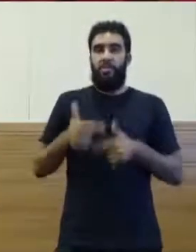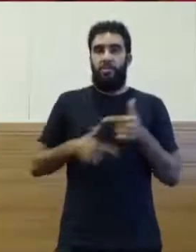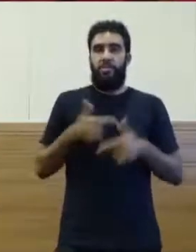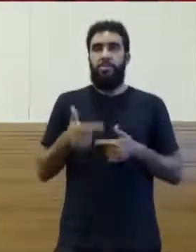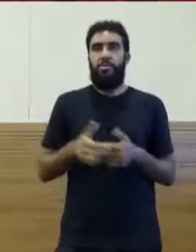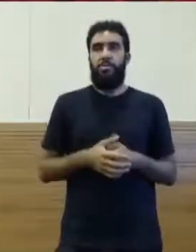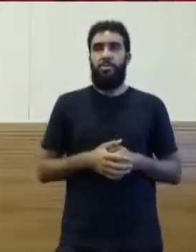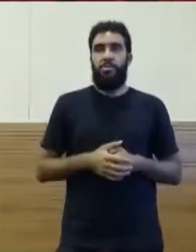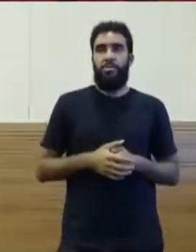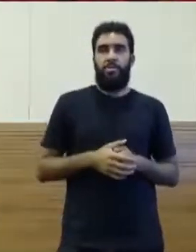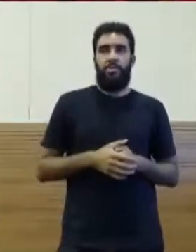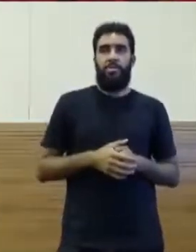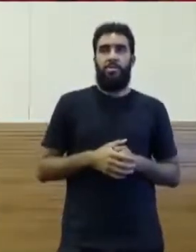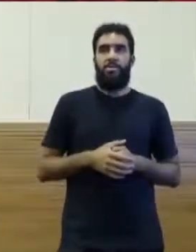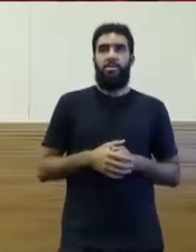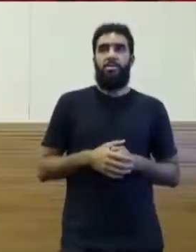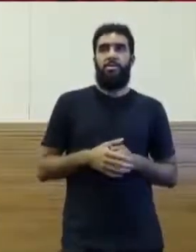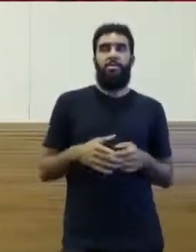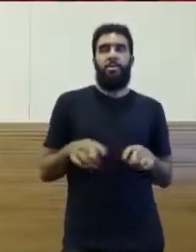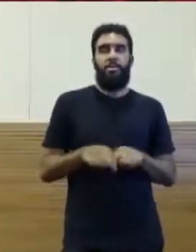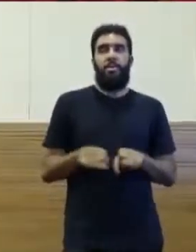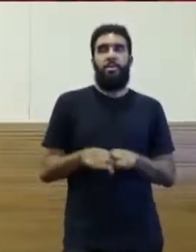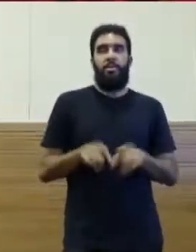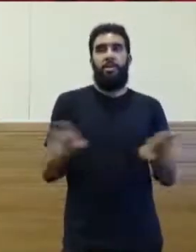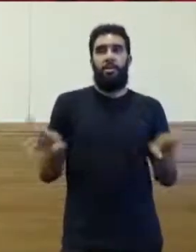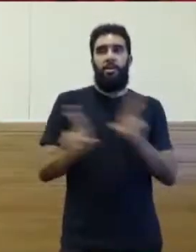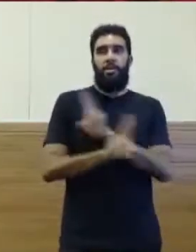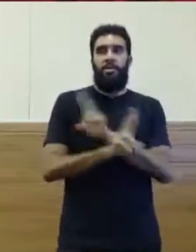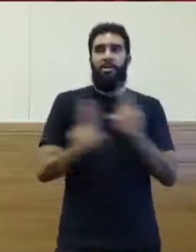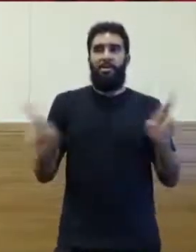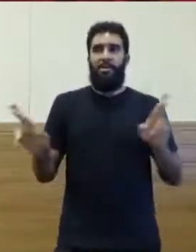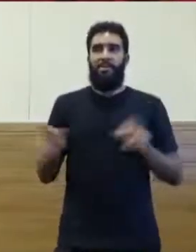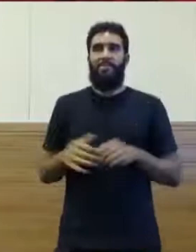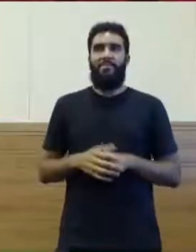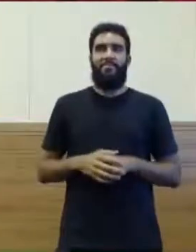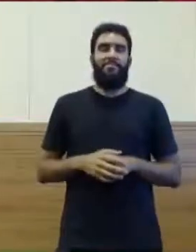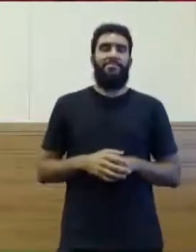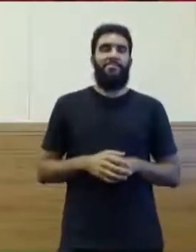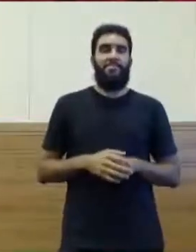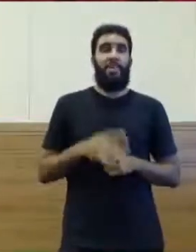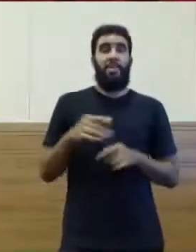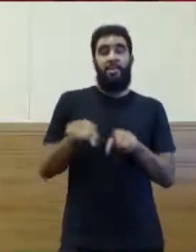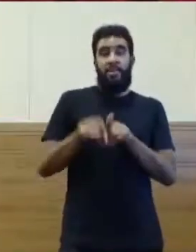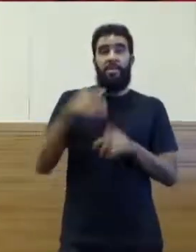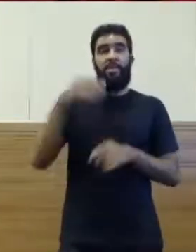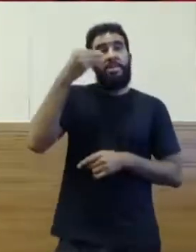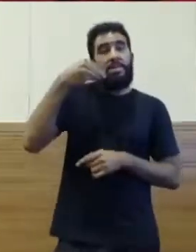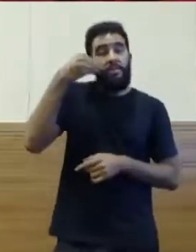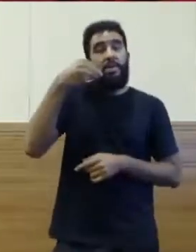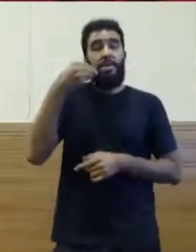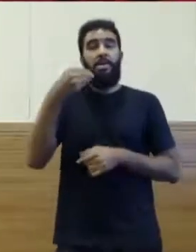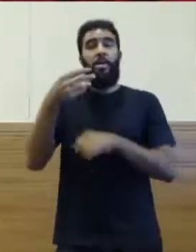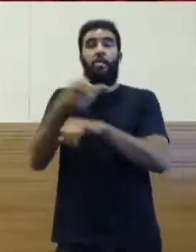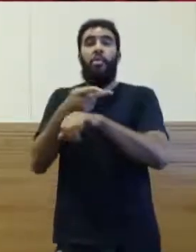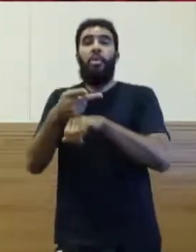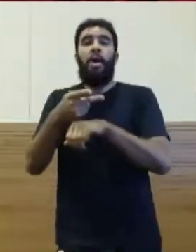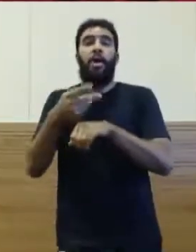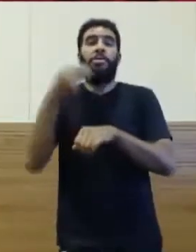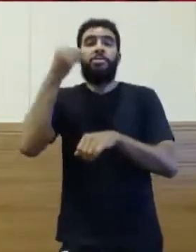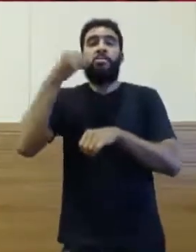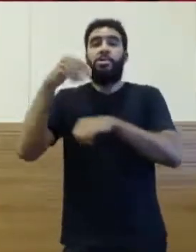that it is important as regards this network that was set up with the experiences that we